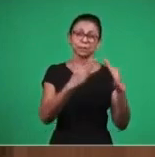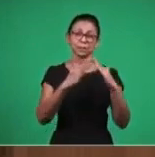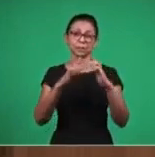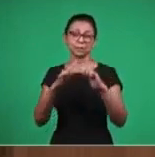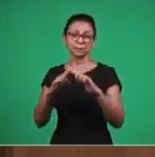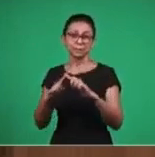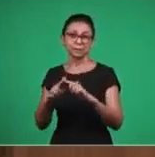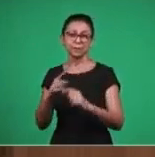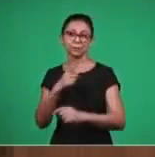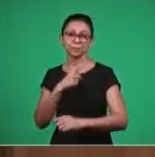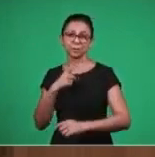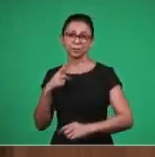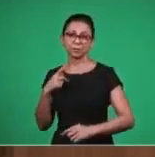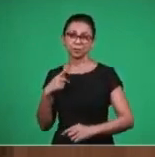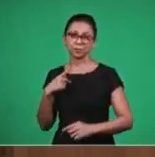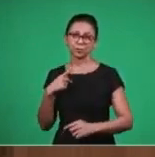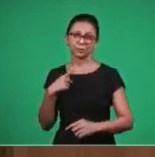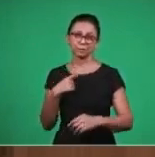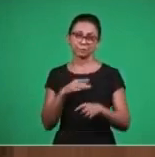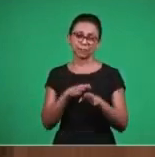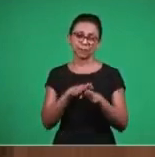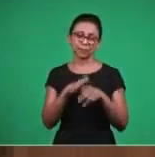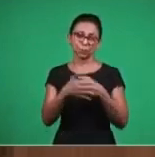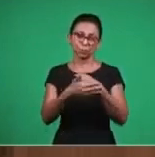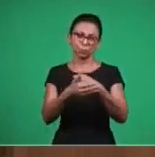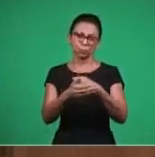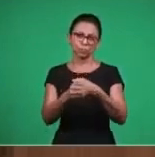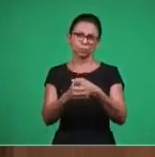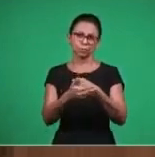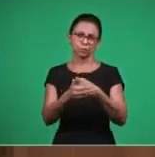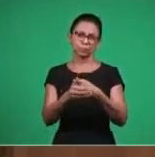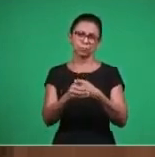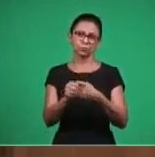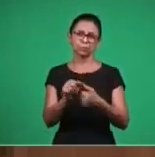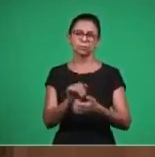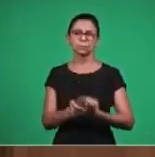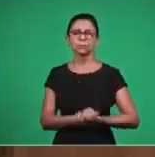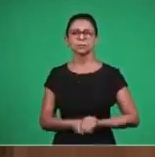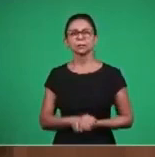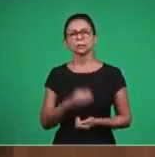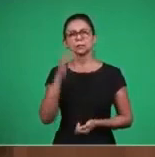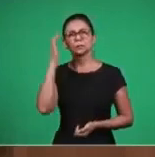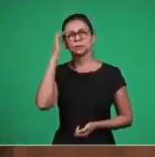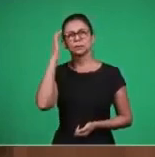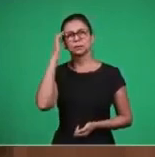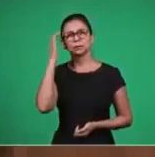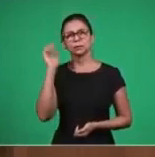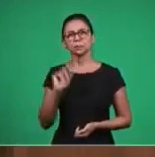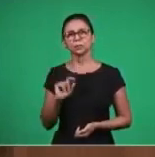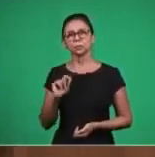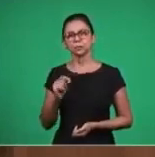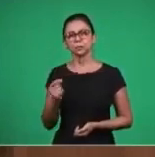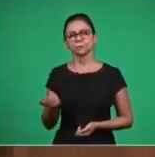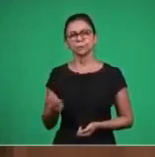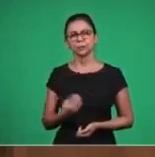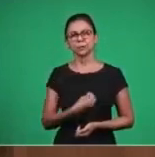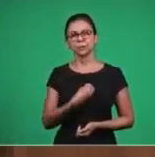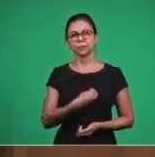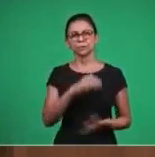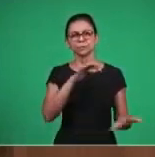wish the family, the pastors, we want to wish the Lord give you the comfort. We understand that we live in a